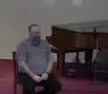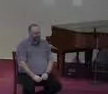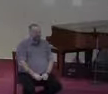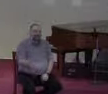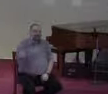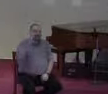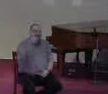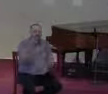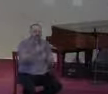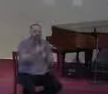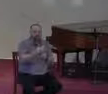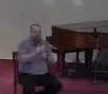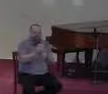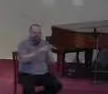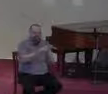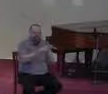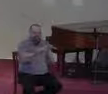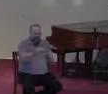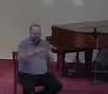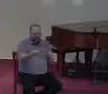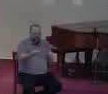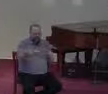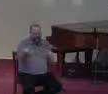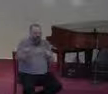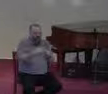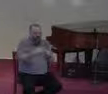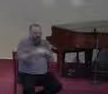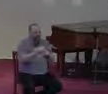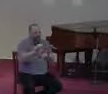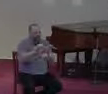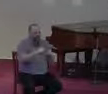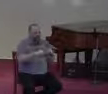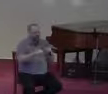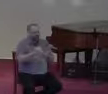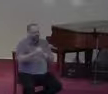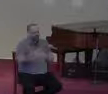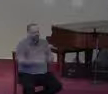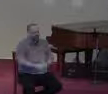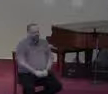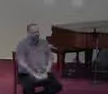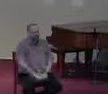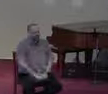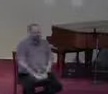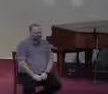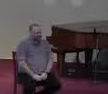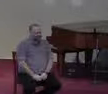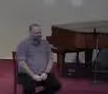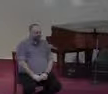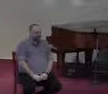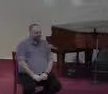And he entrusted each of you with one another.